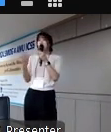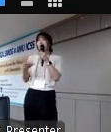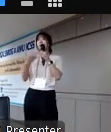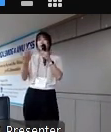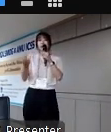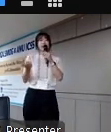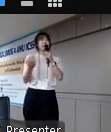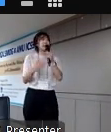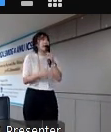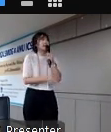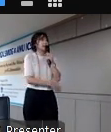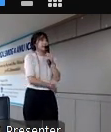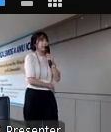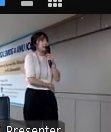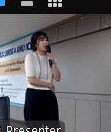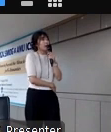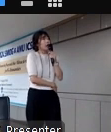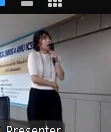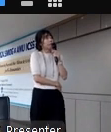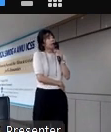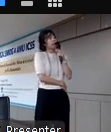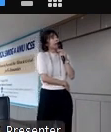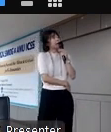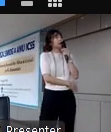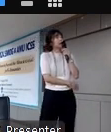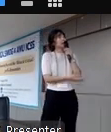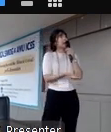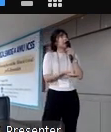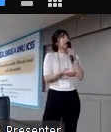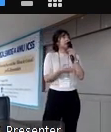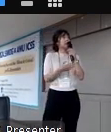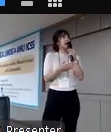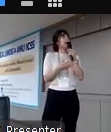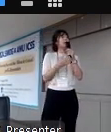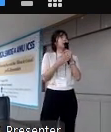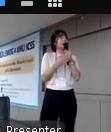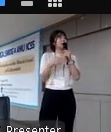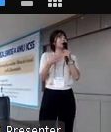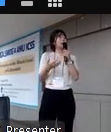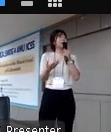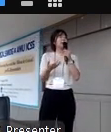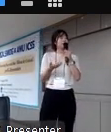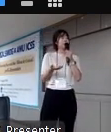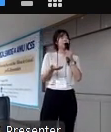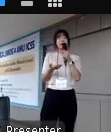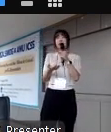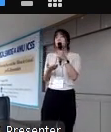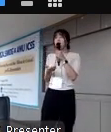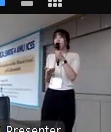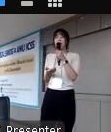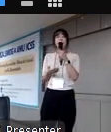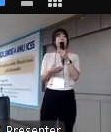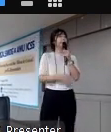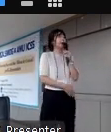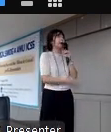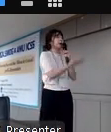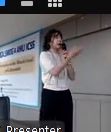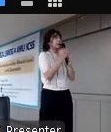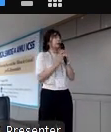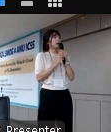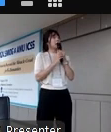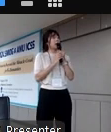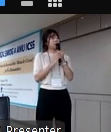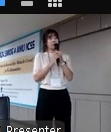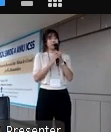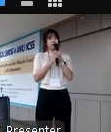verb in a language that has agreement. However, in sign languages, not every instance of a verb is modified. And that